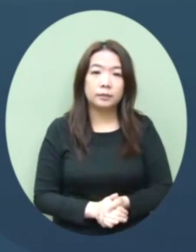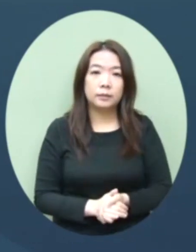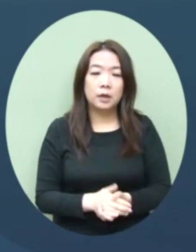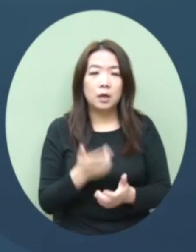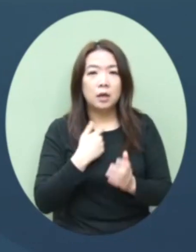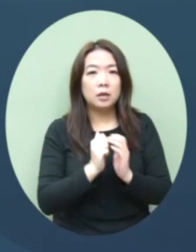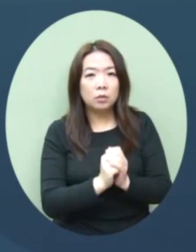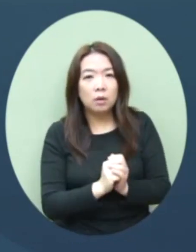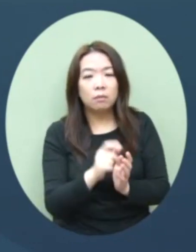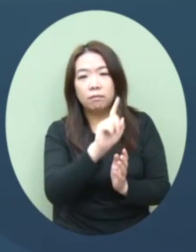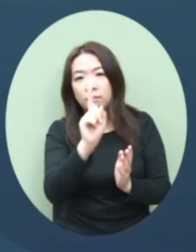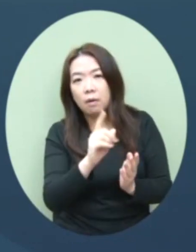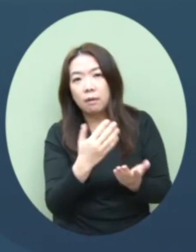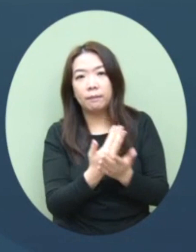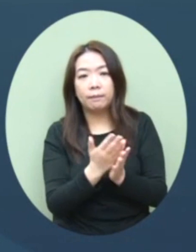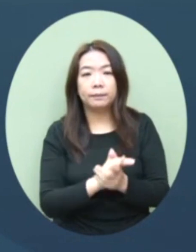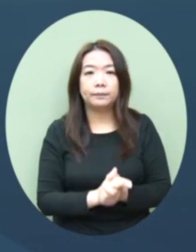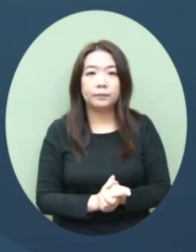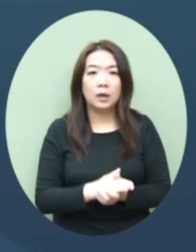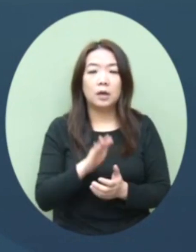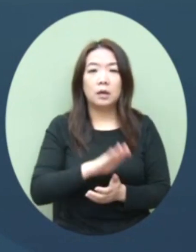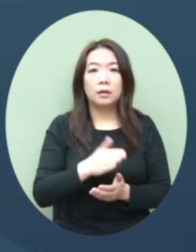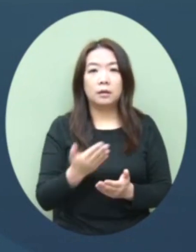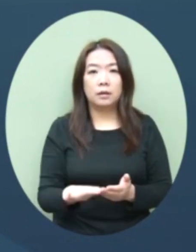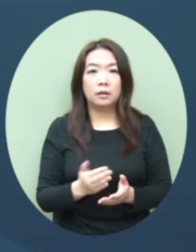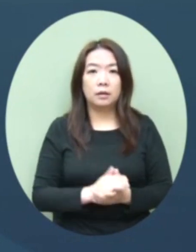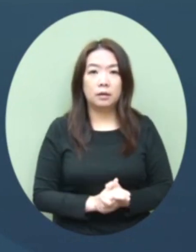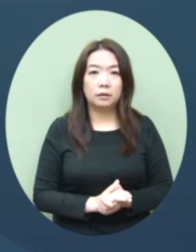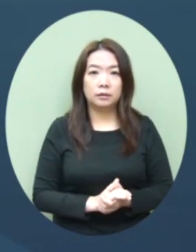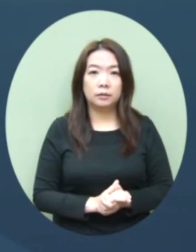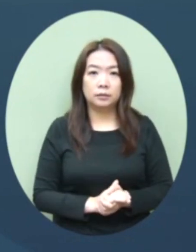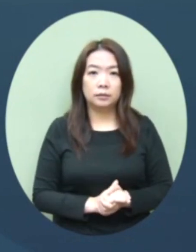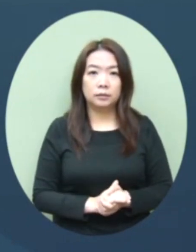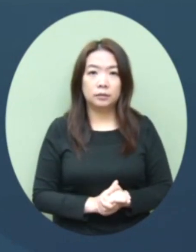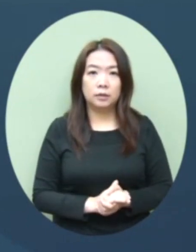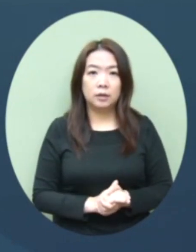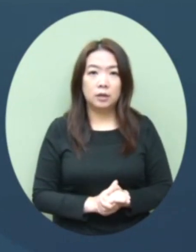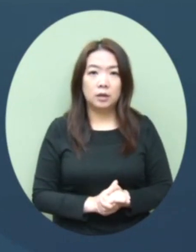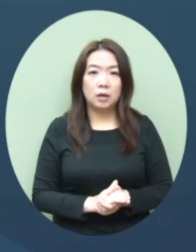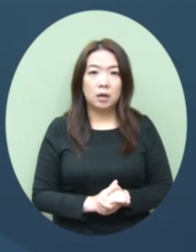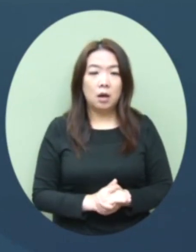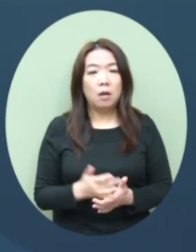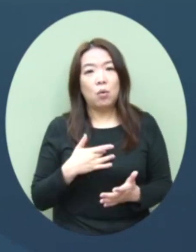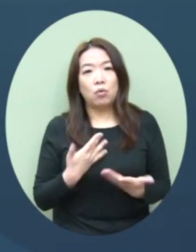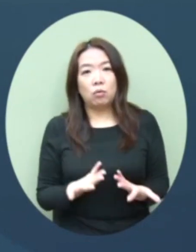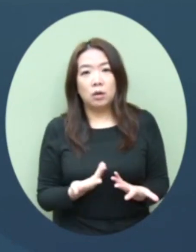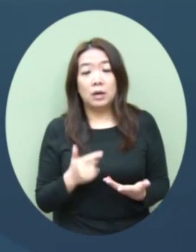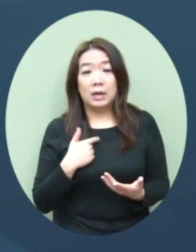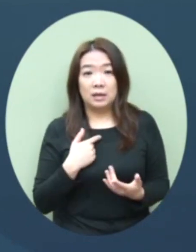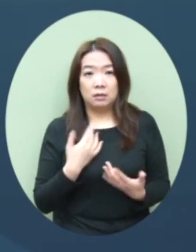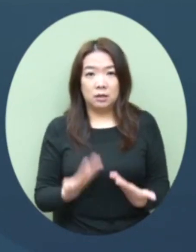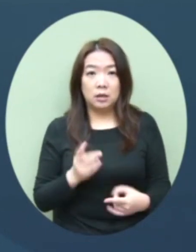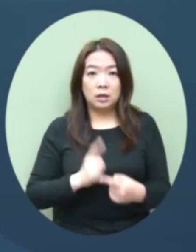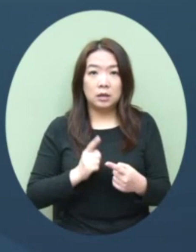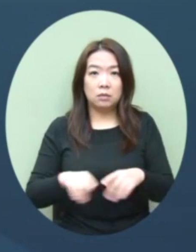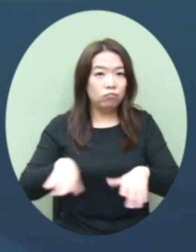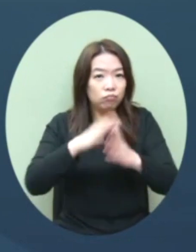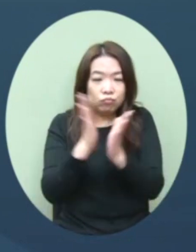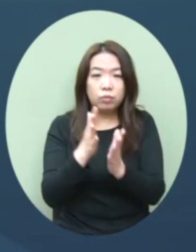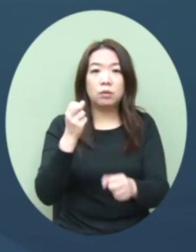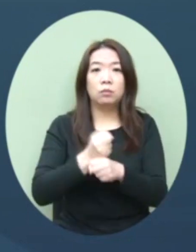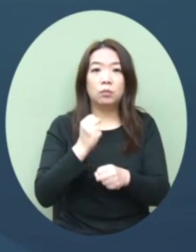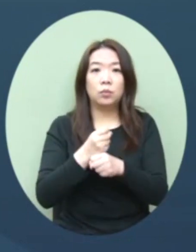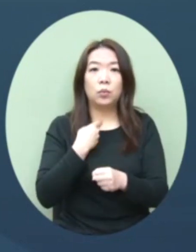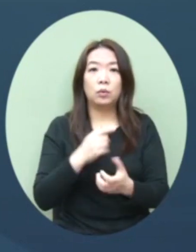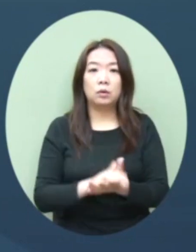that is not efficient anymore so we will do a wholesale plan and require them to sign